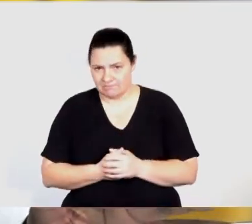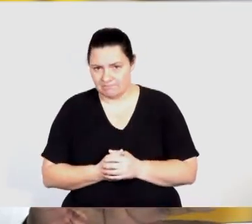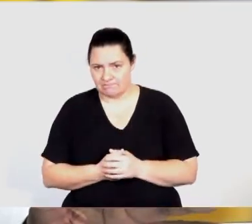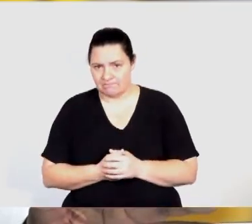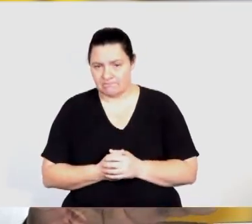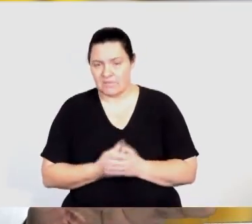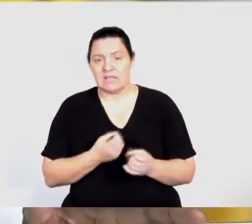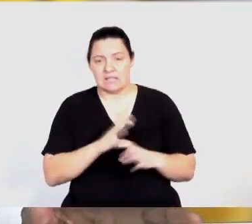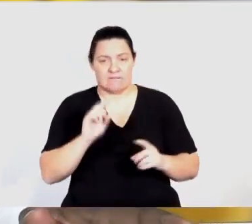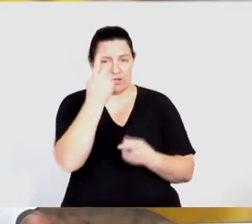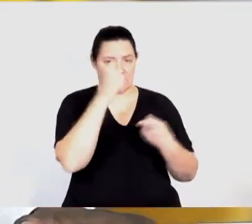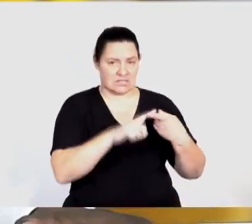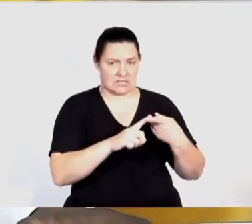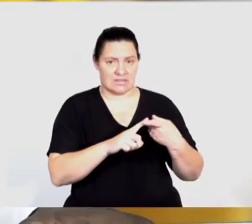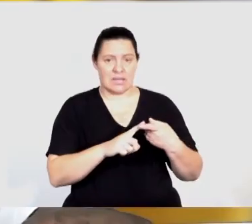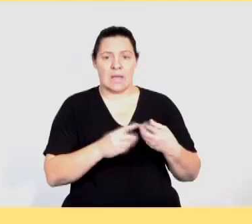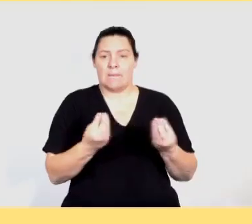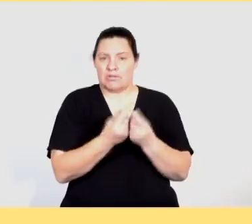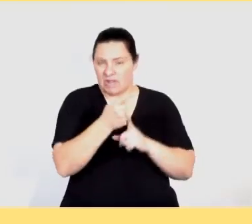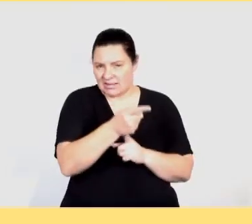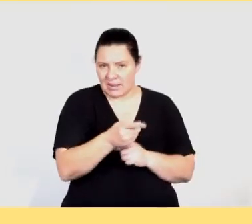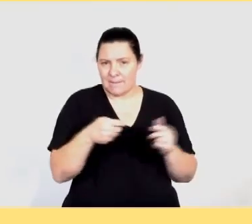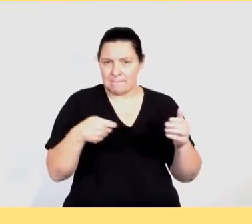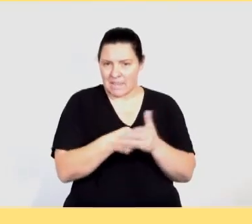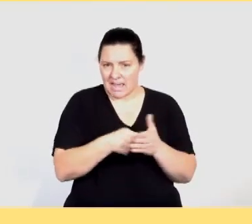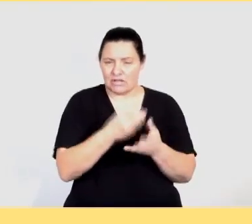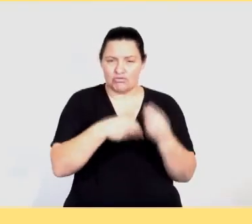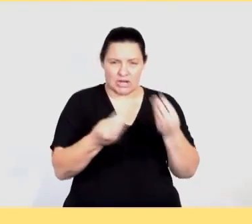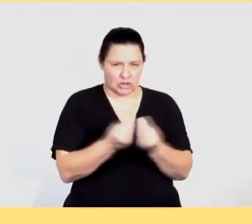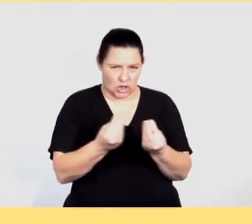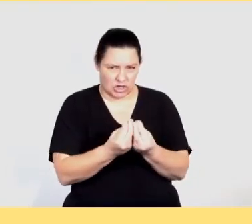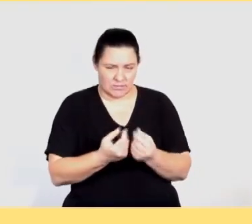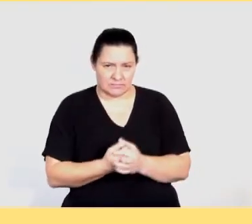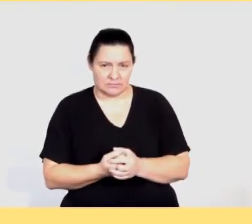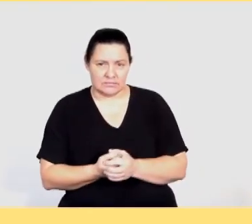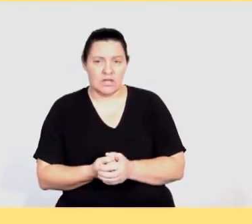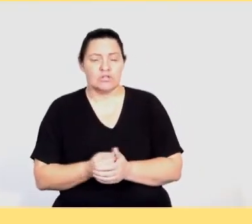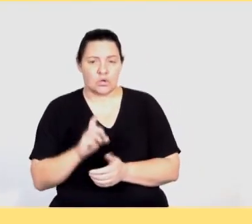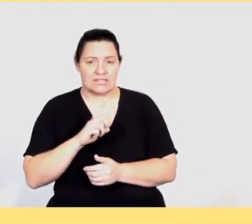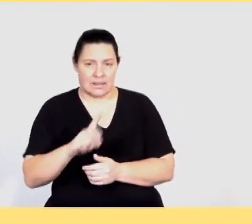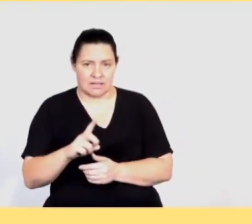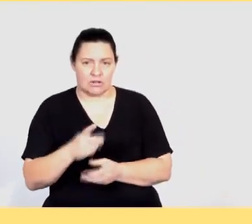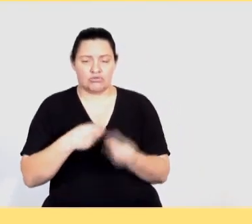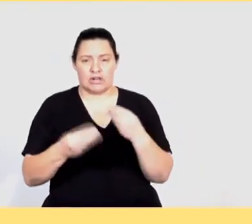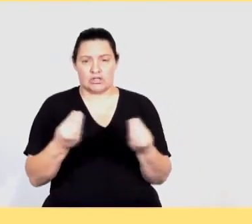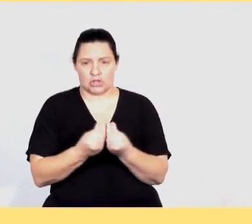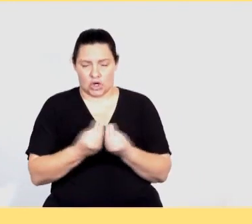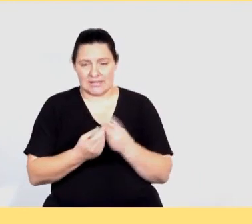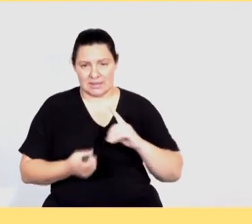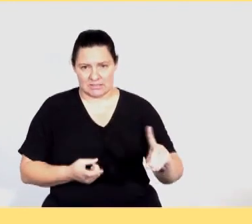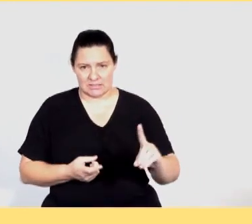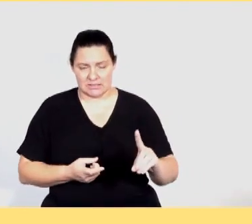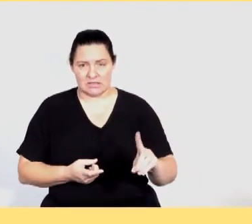separately now. So let's start with the first one. We bought merchandise. Remember, that is trading stock. So I'll debit my trading